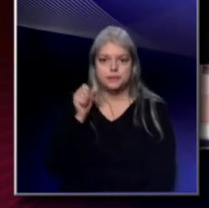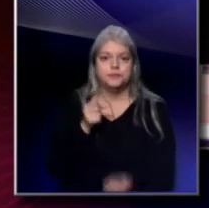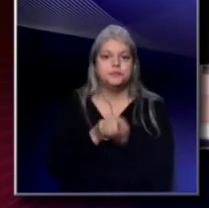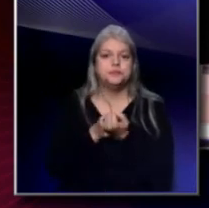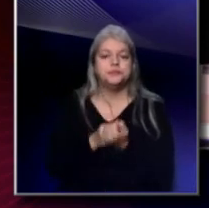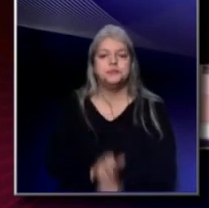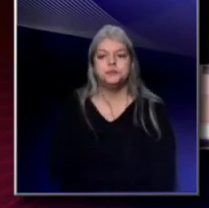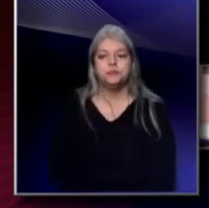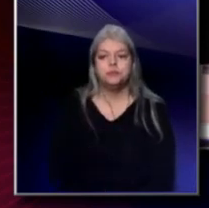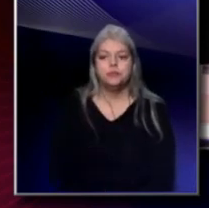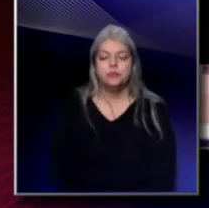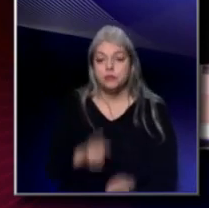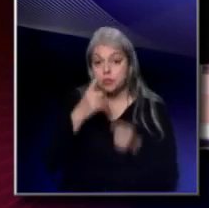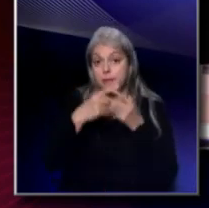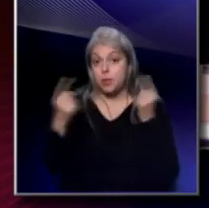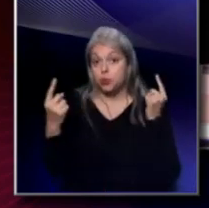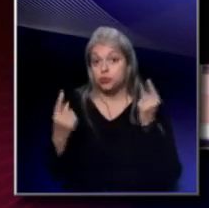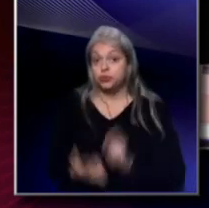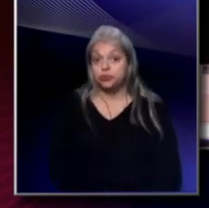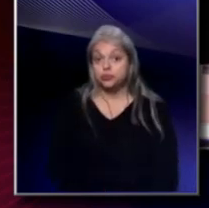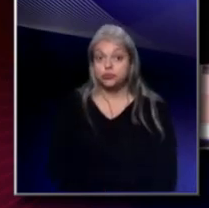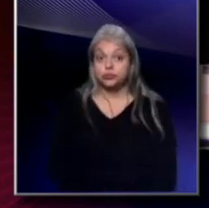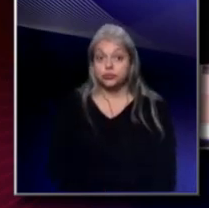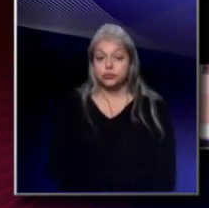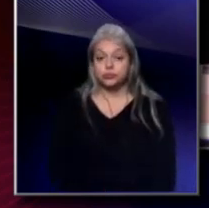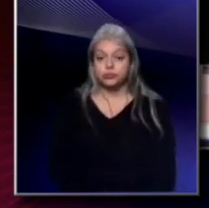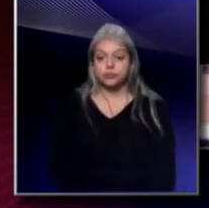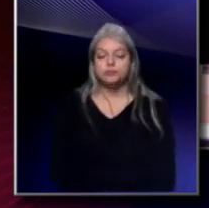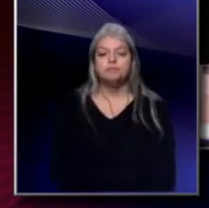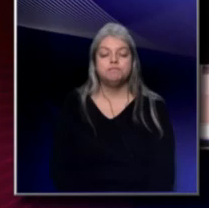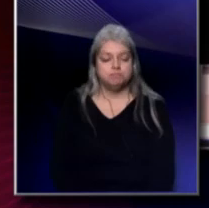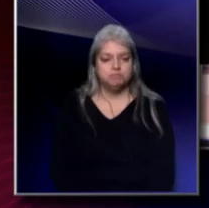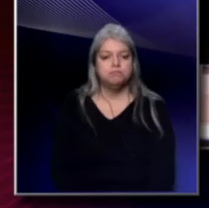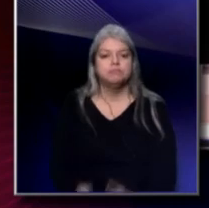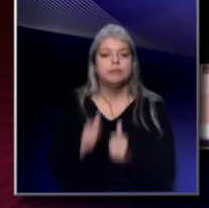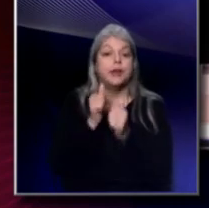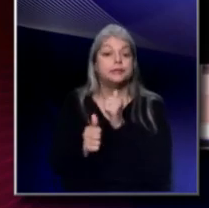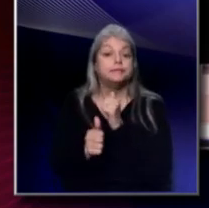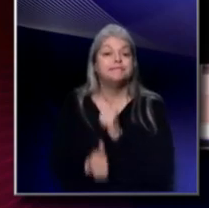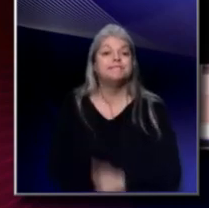Aye. Opposed? Okay, the motion moves.